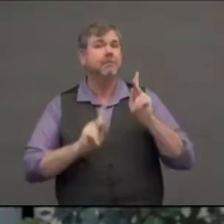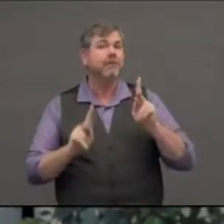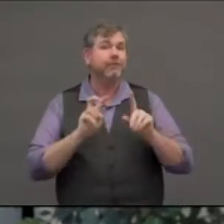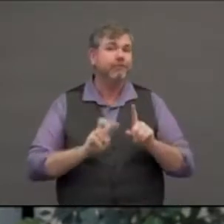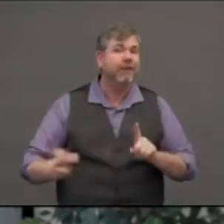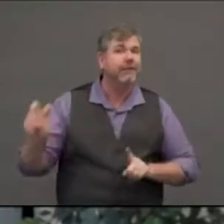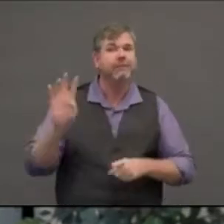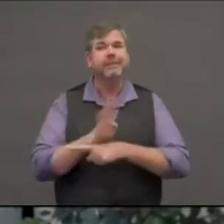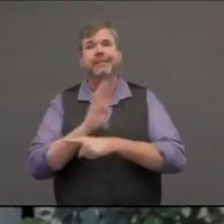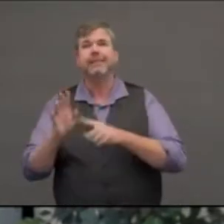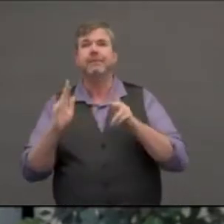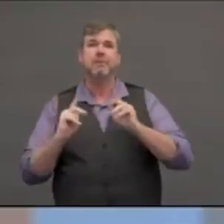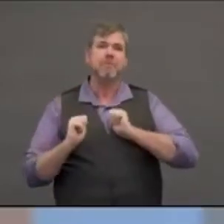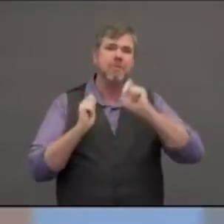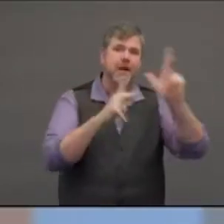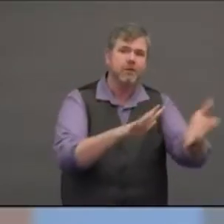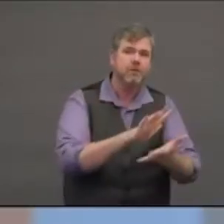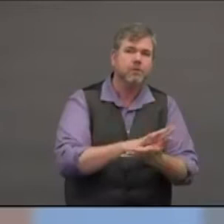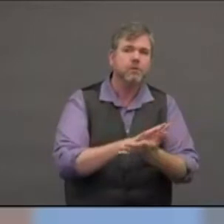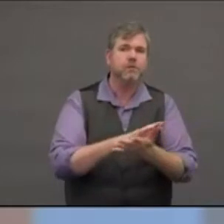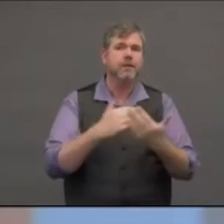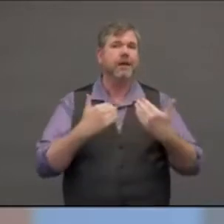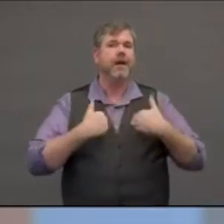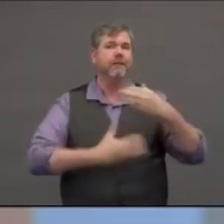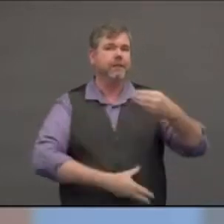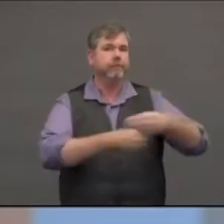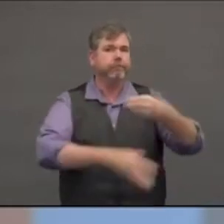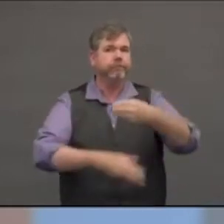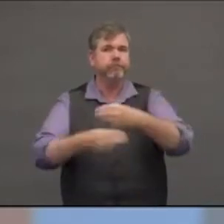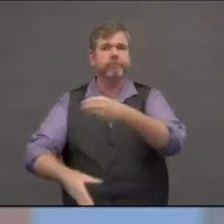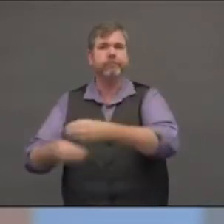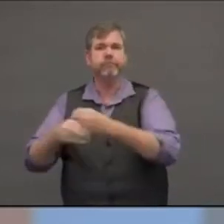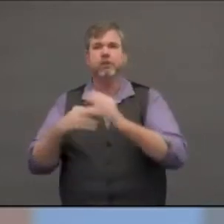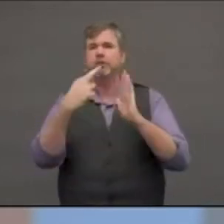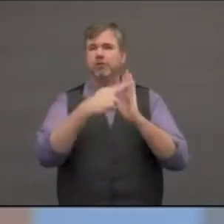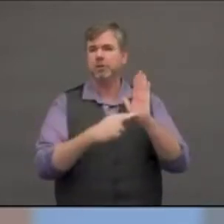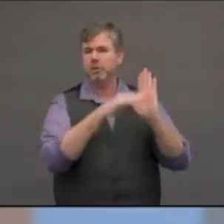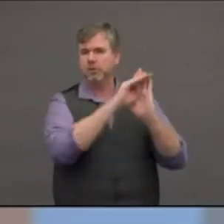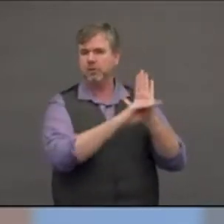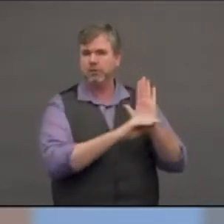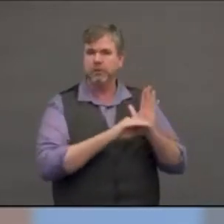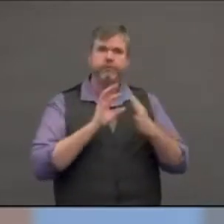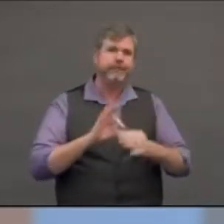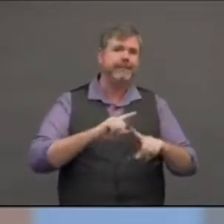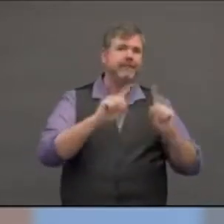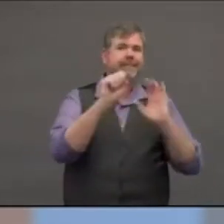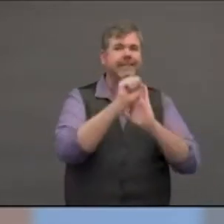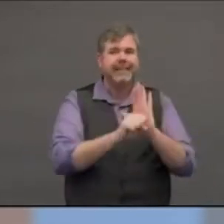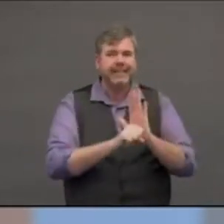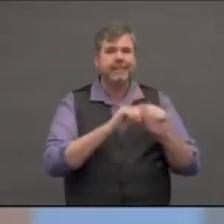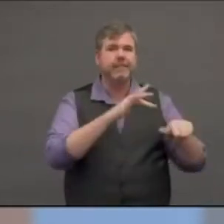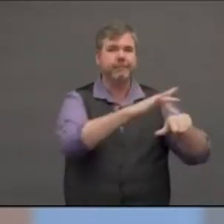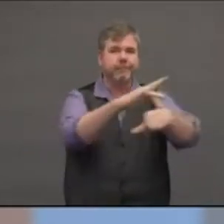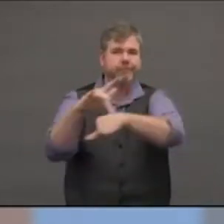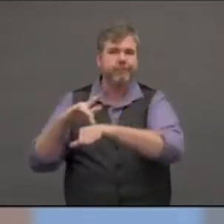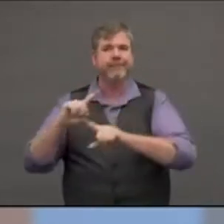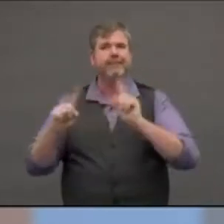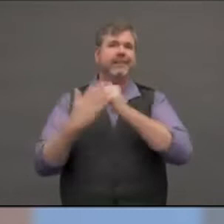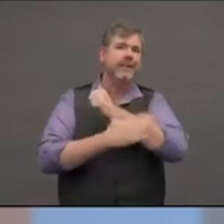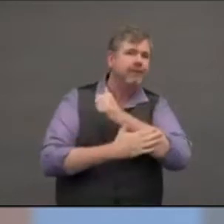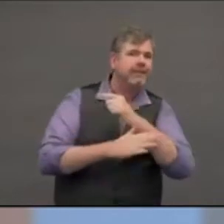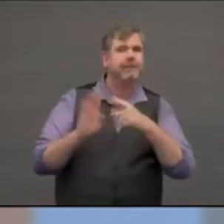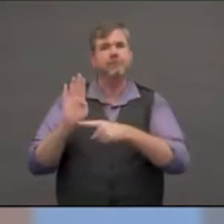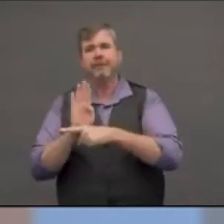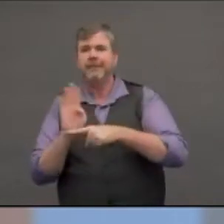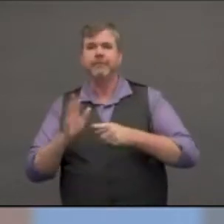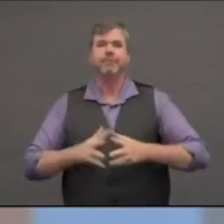additional regulations and requirements that are going into place at different states, different counties, different businesses, and so forth.